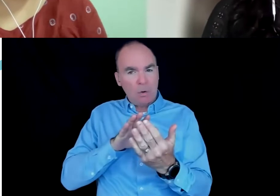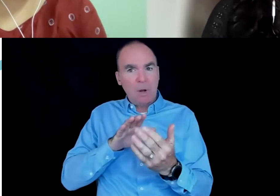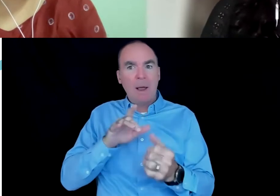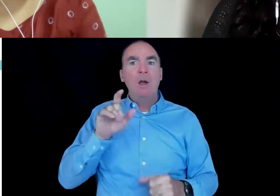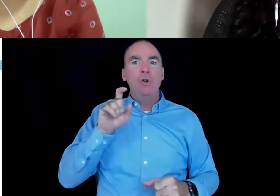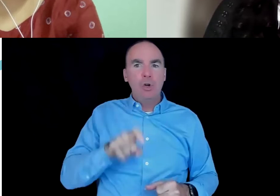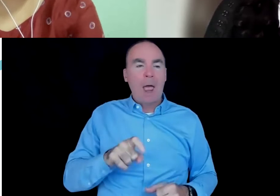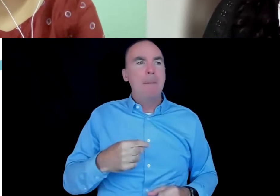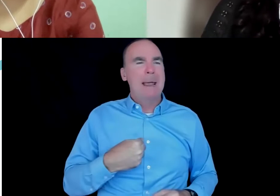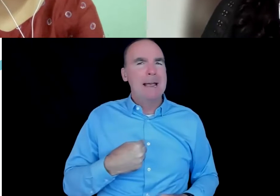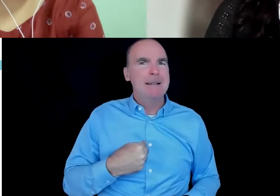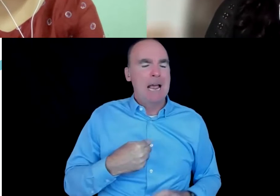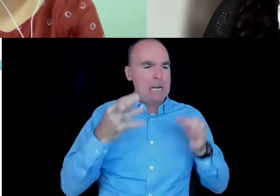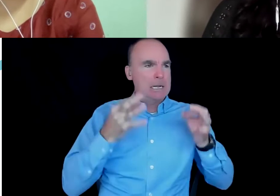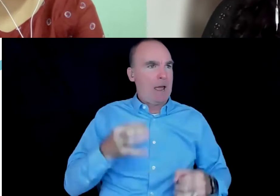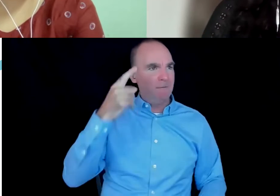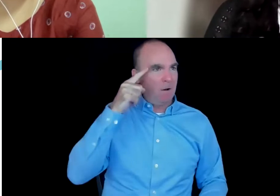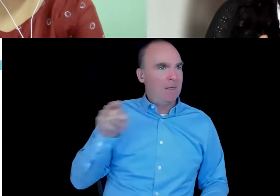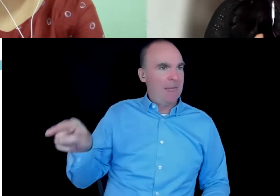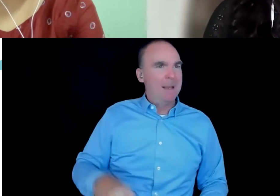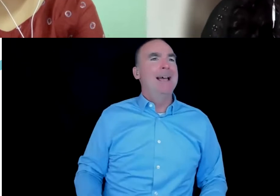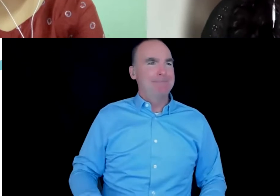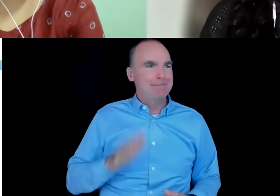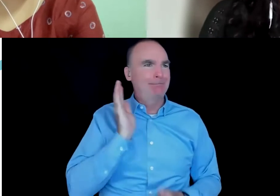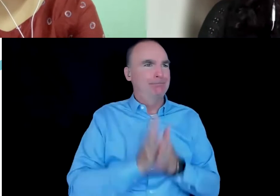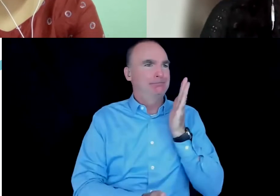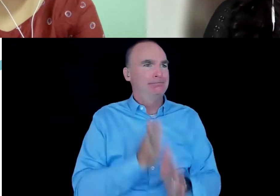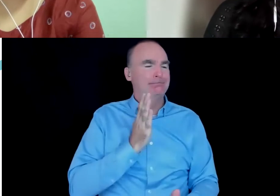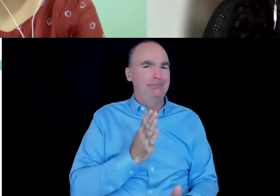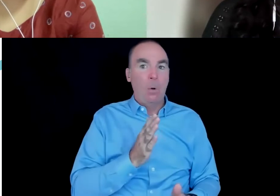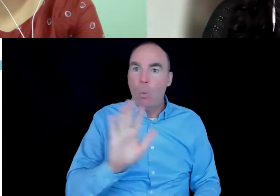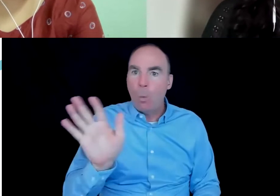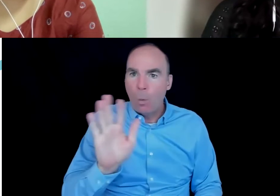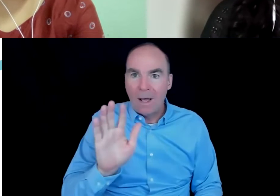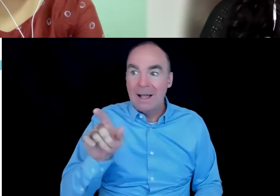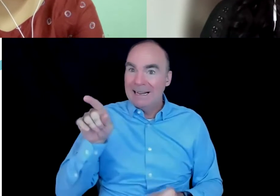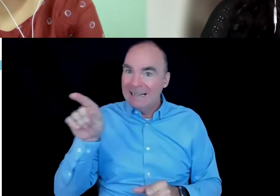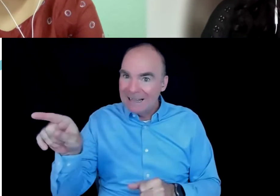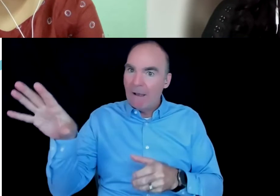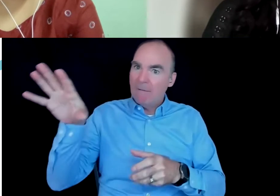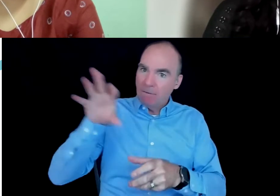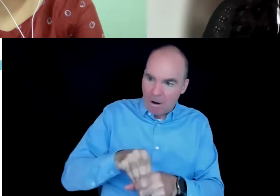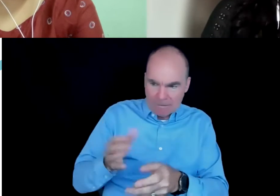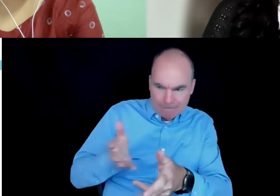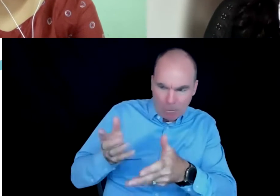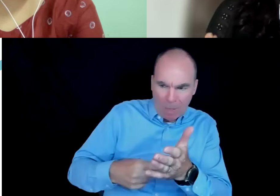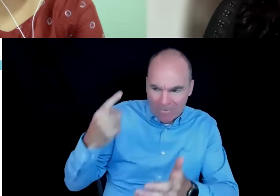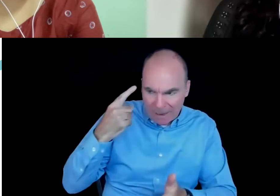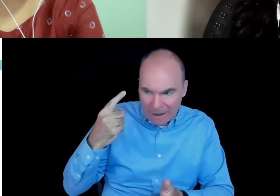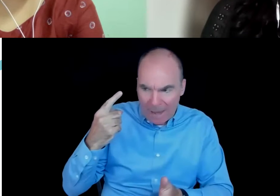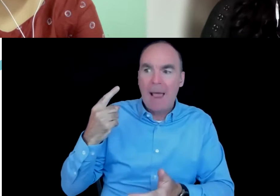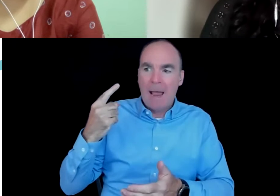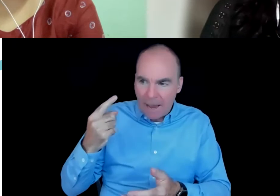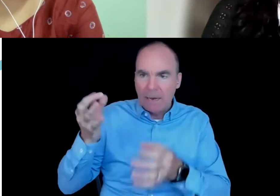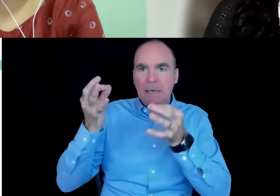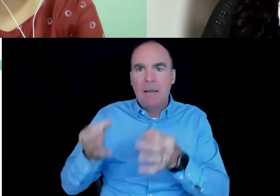not decisions for. So how do we recognize and address the needs of individuals, families, or communities if they are not